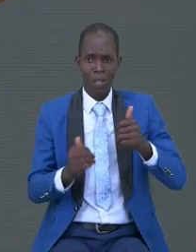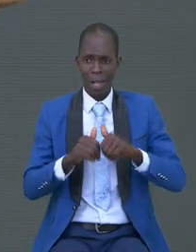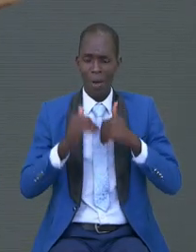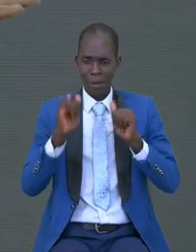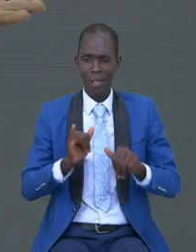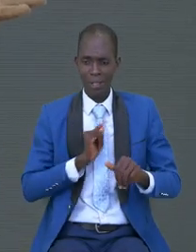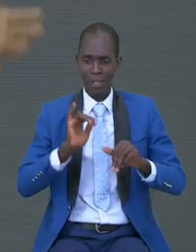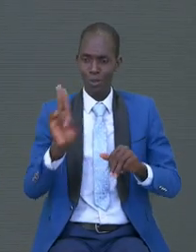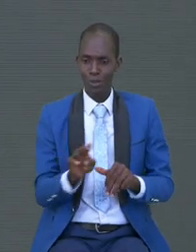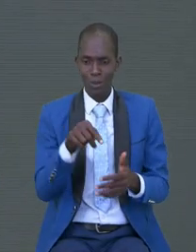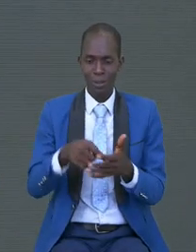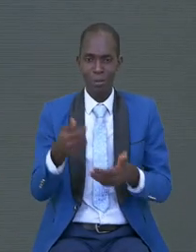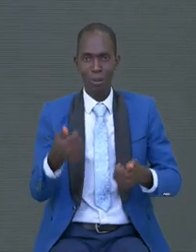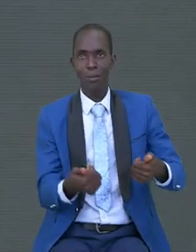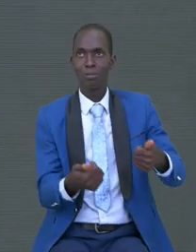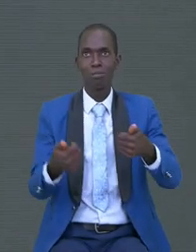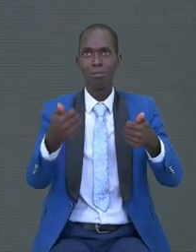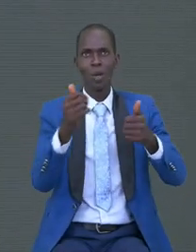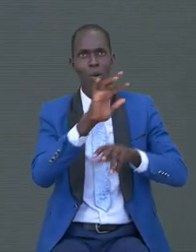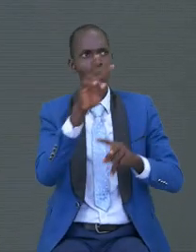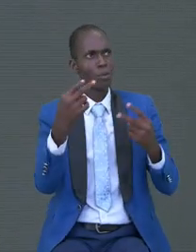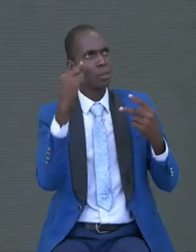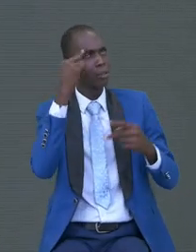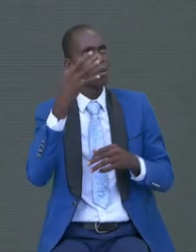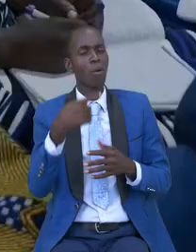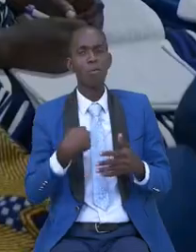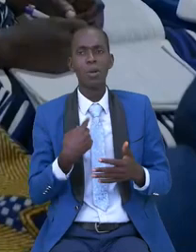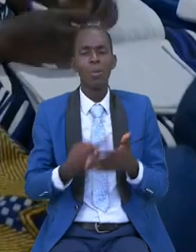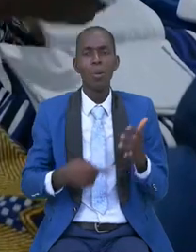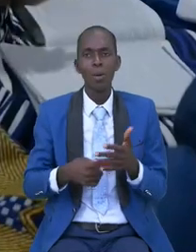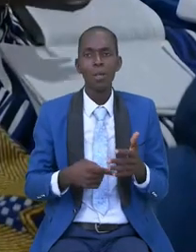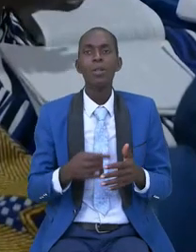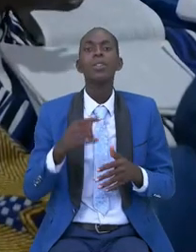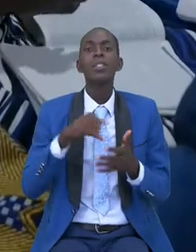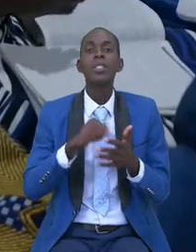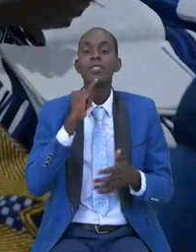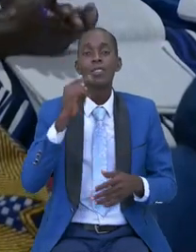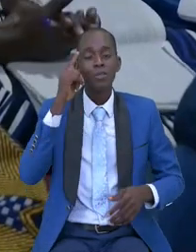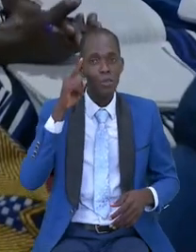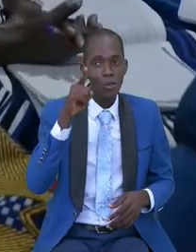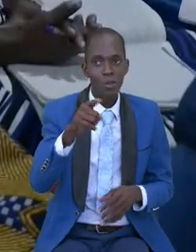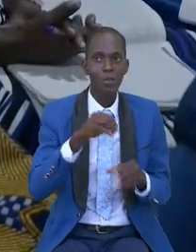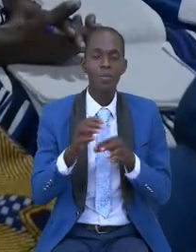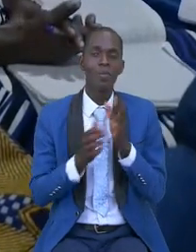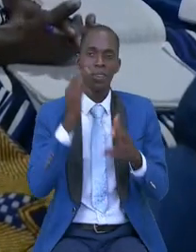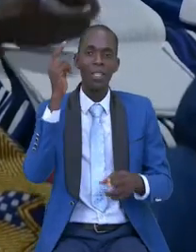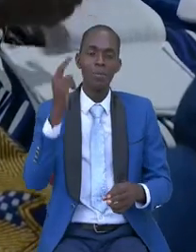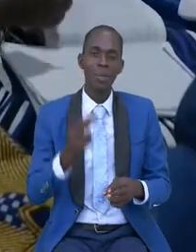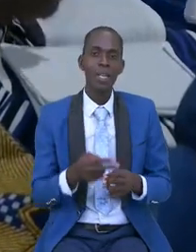around town? What will people think? But it's for you. I said, it is for